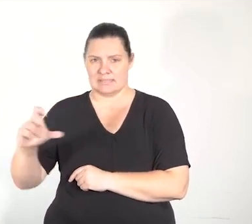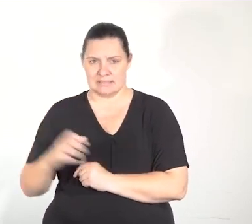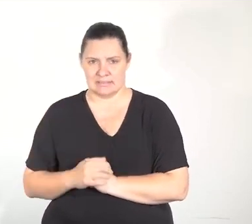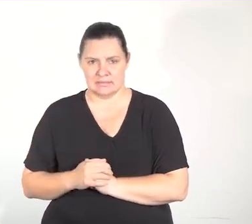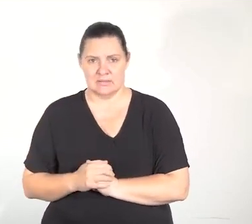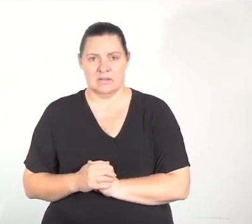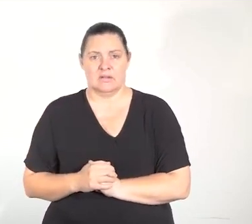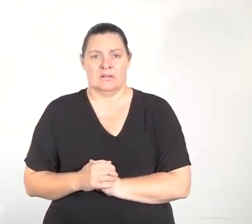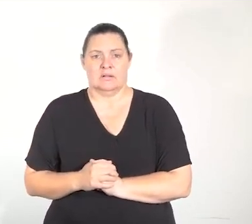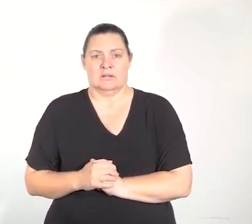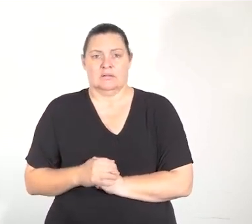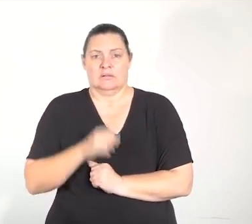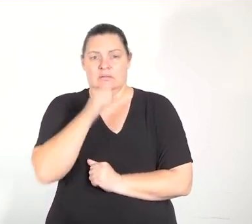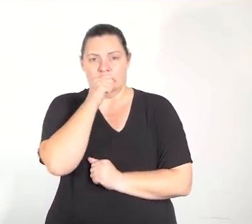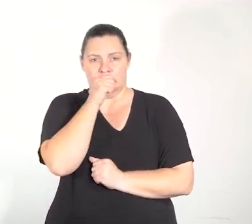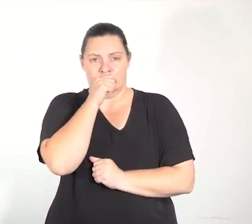to